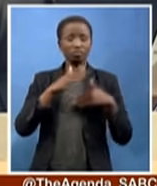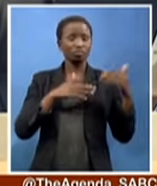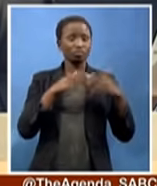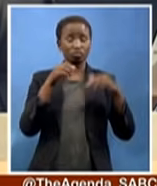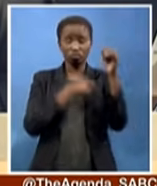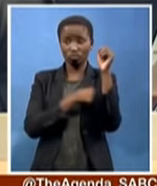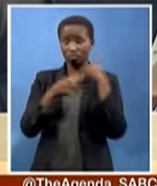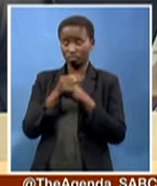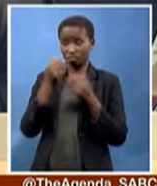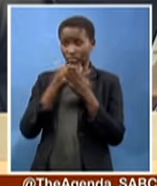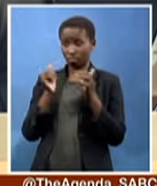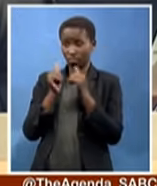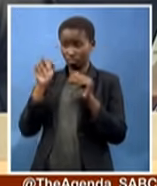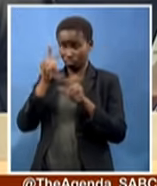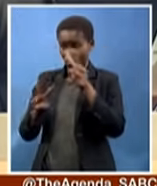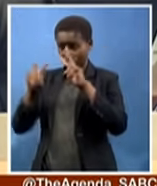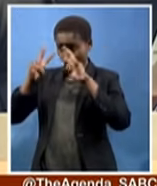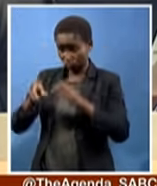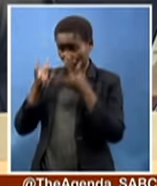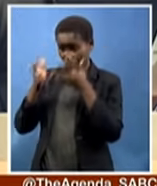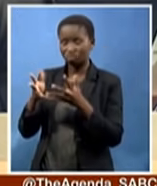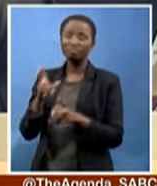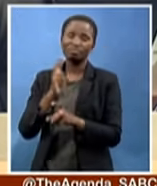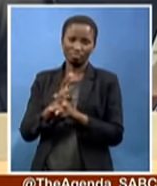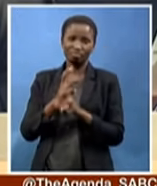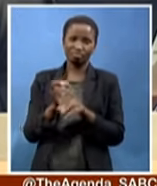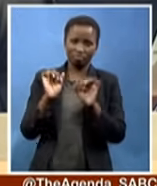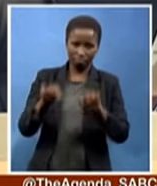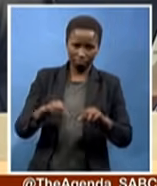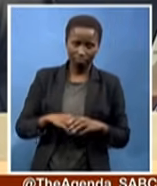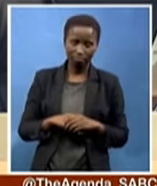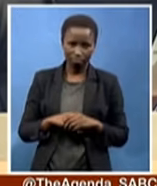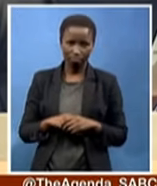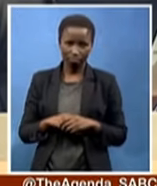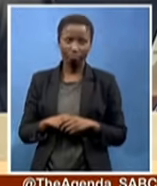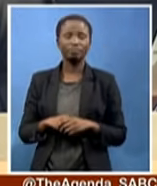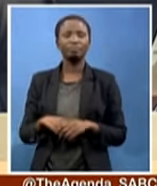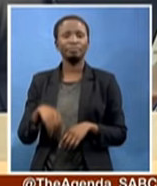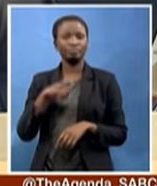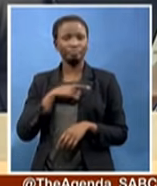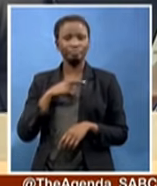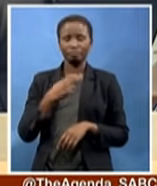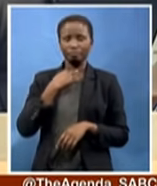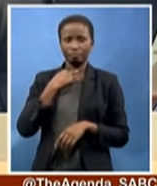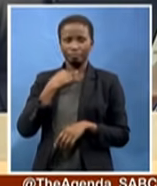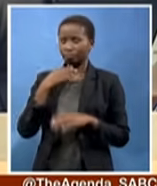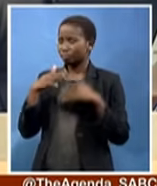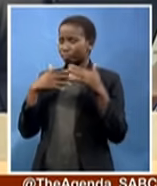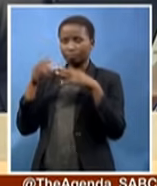addition, the ability of any organization, but especially a political